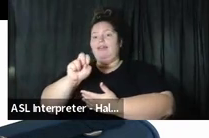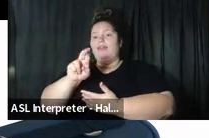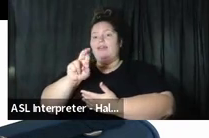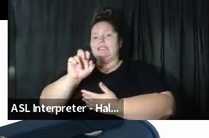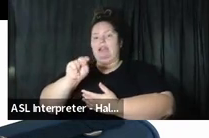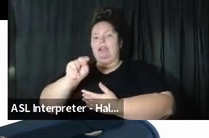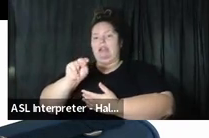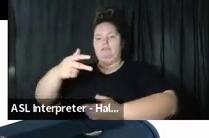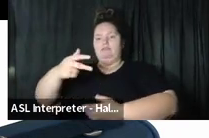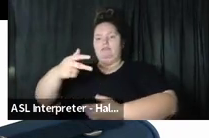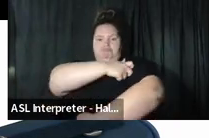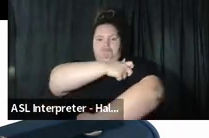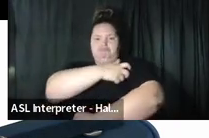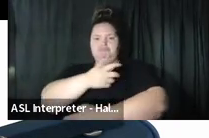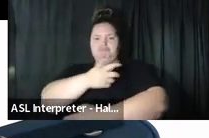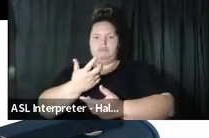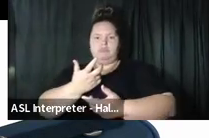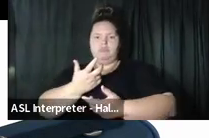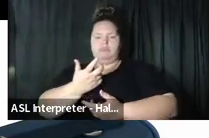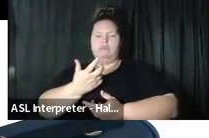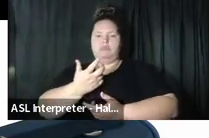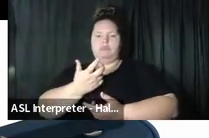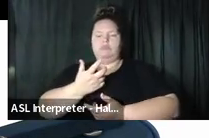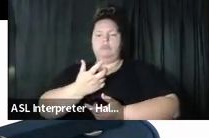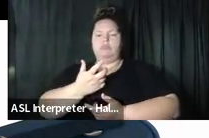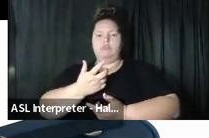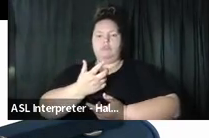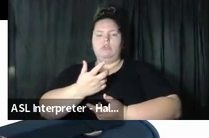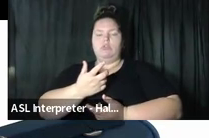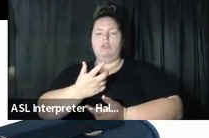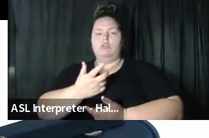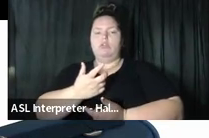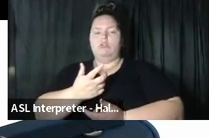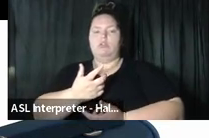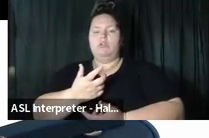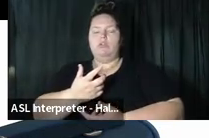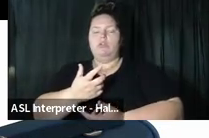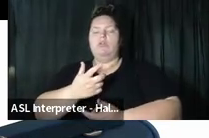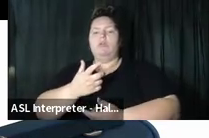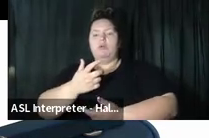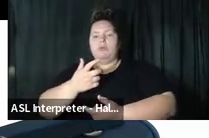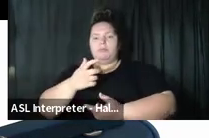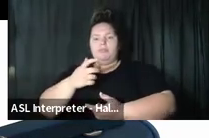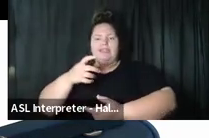this? TSA approved insulin pen with a cooler